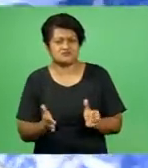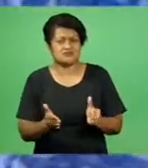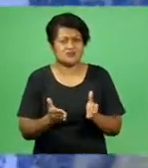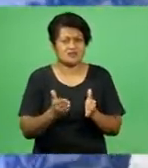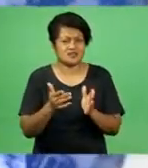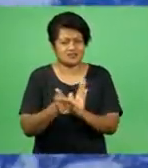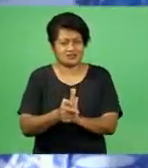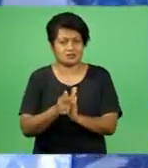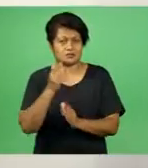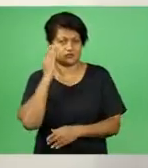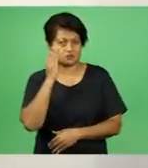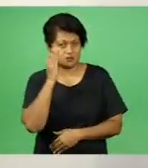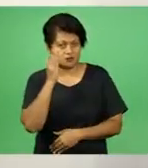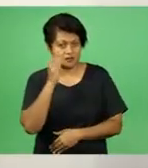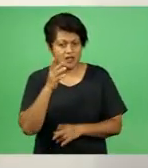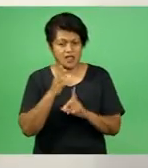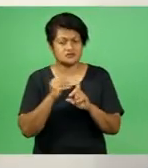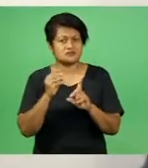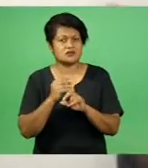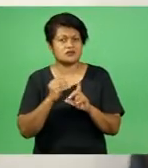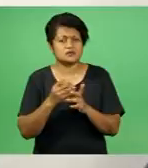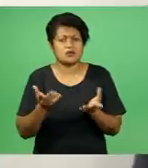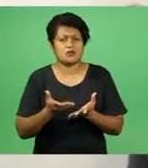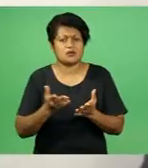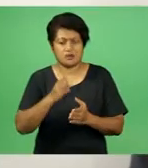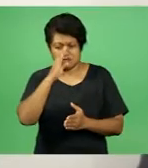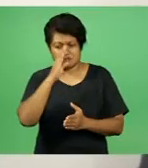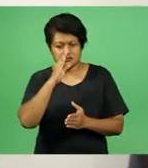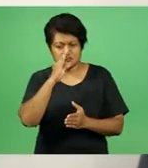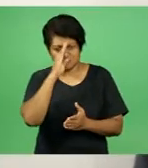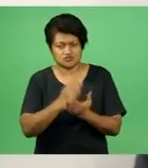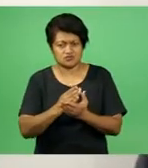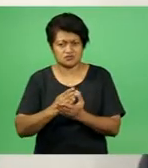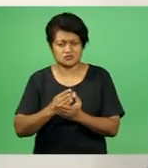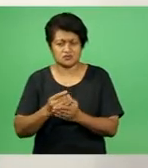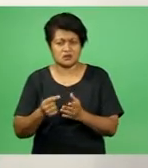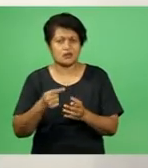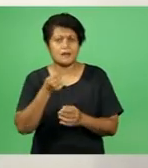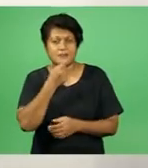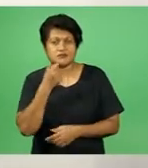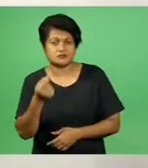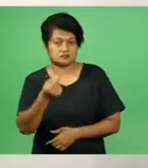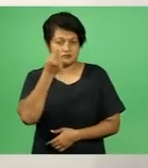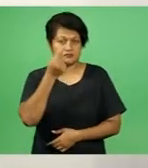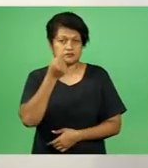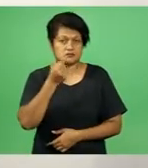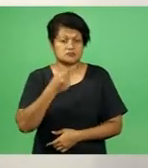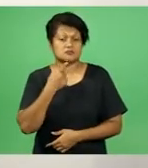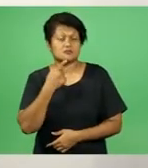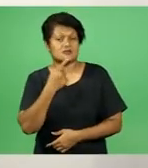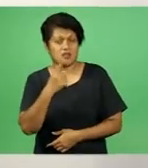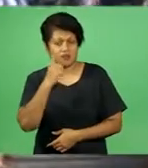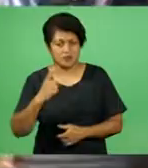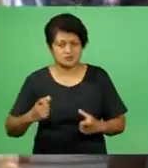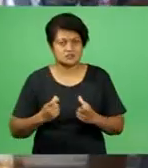also have examples of where kids have poked each other in the eye with pencils and so on. Parvez says one of the challenges